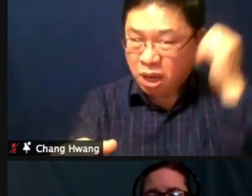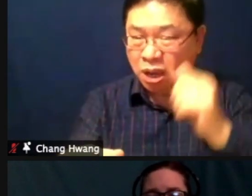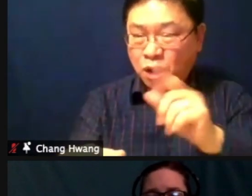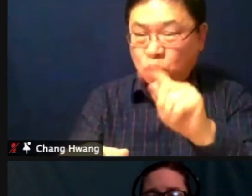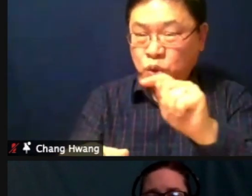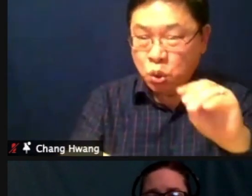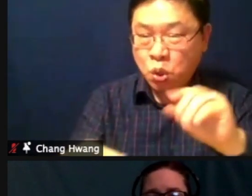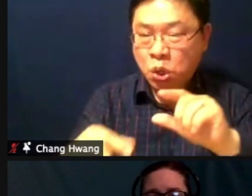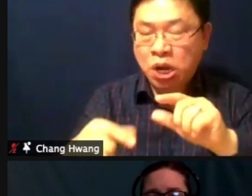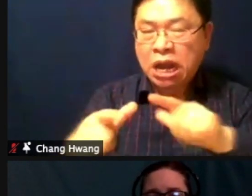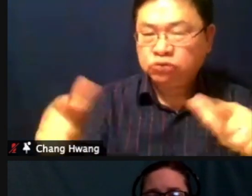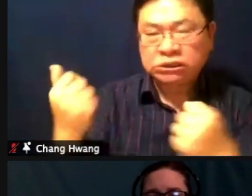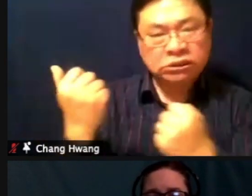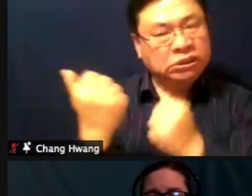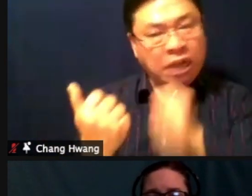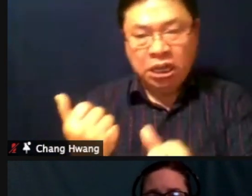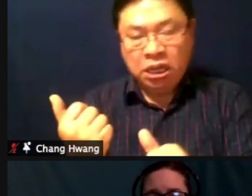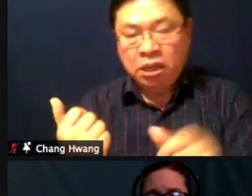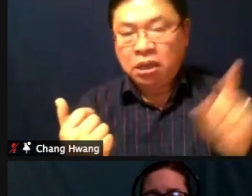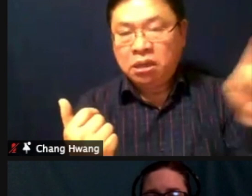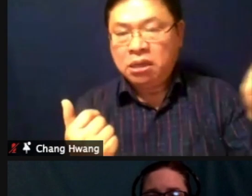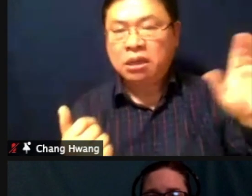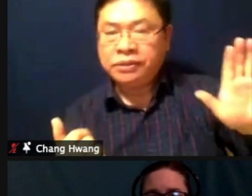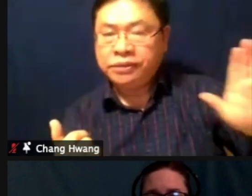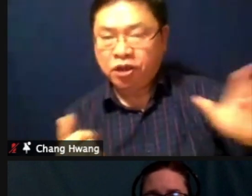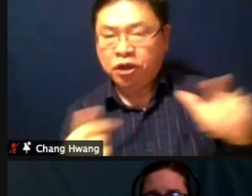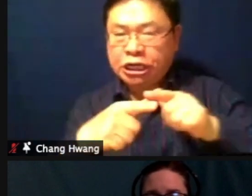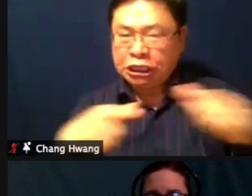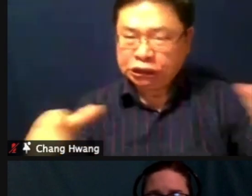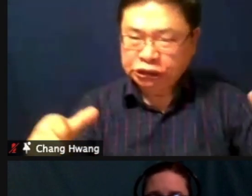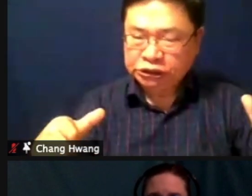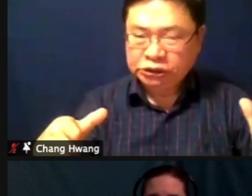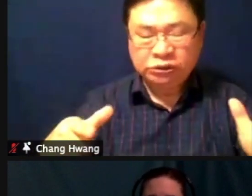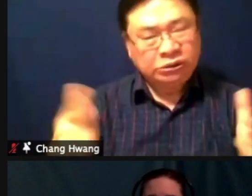about the use of sign language